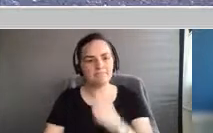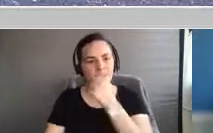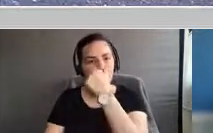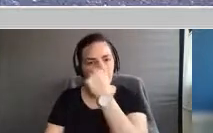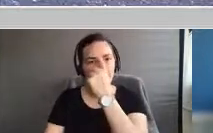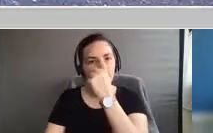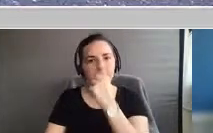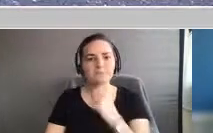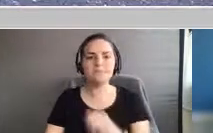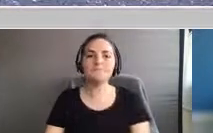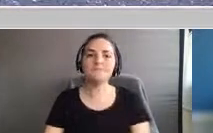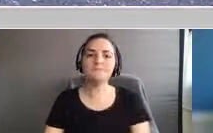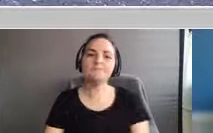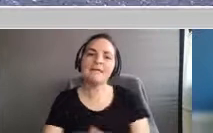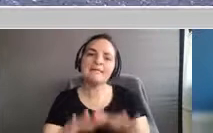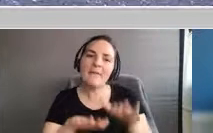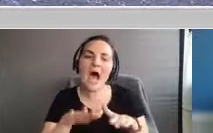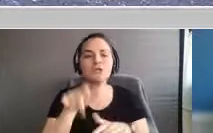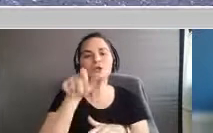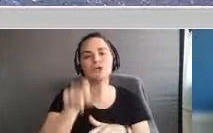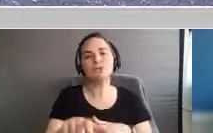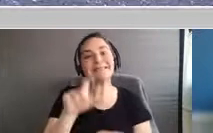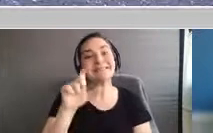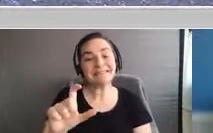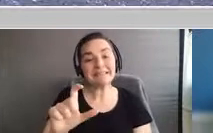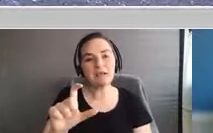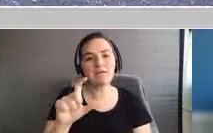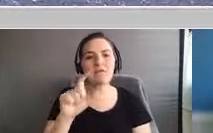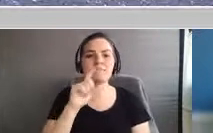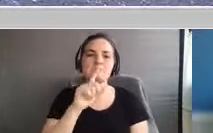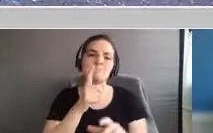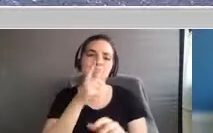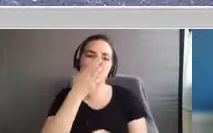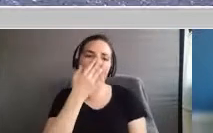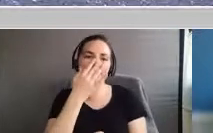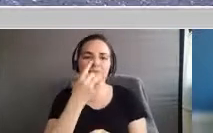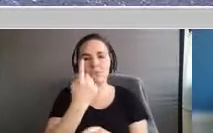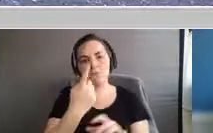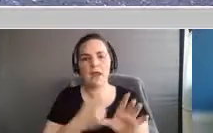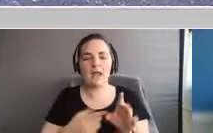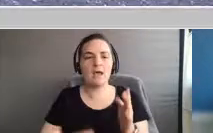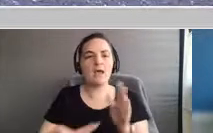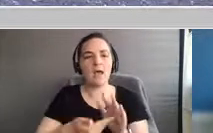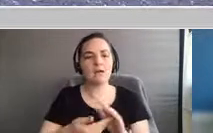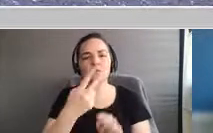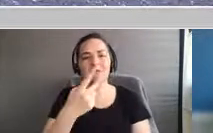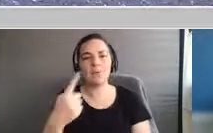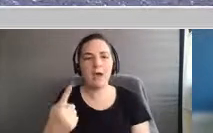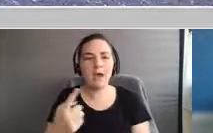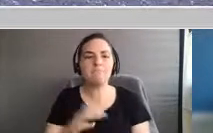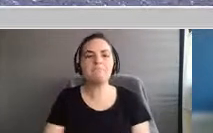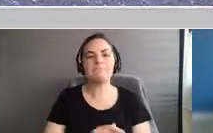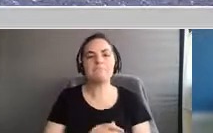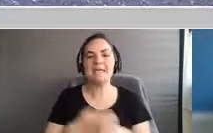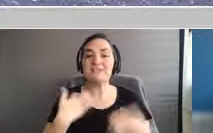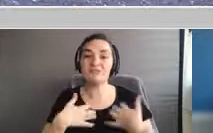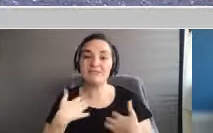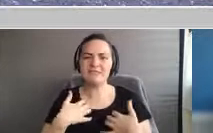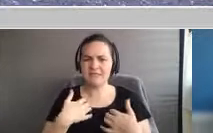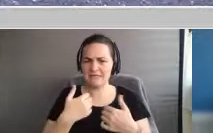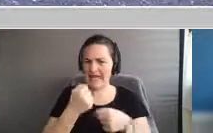Similarly, there, student C, a year older, interests, hobbies, gaming. I'm assuming that's